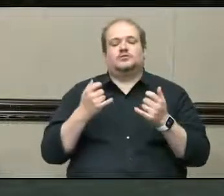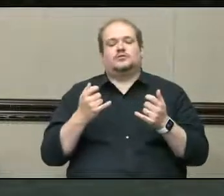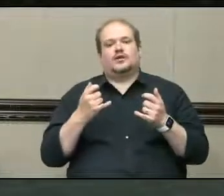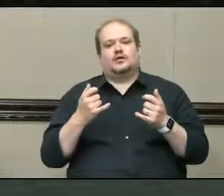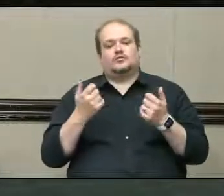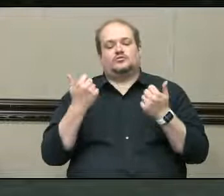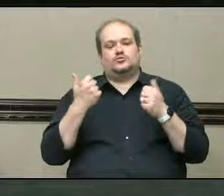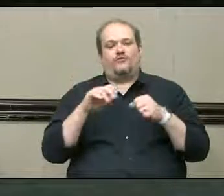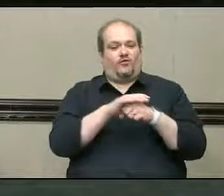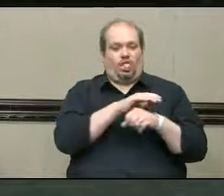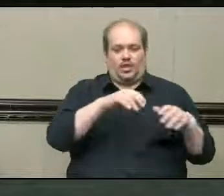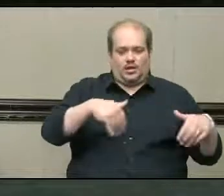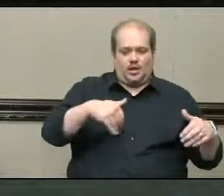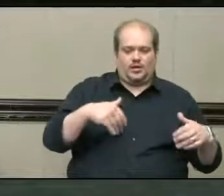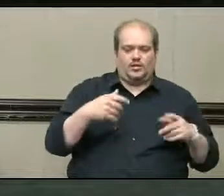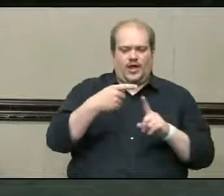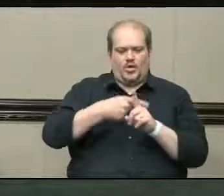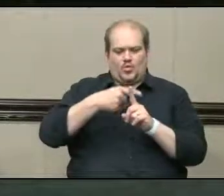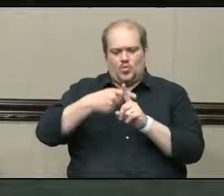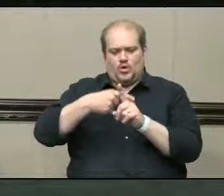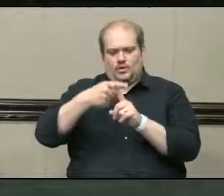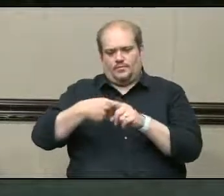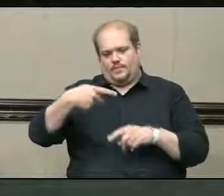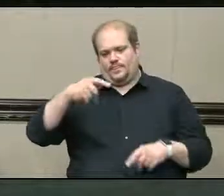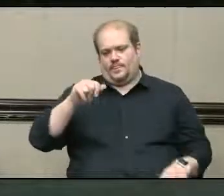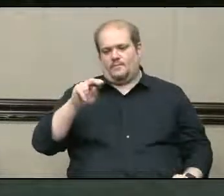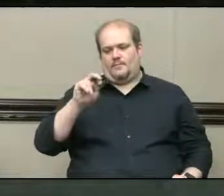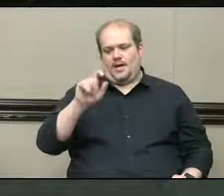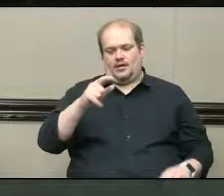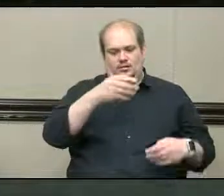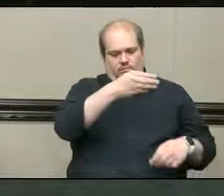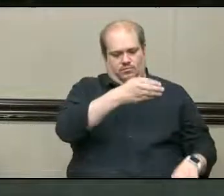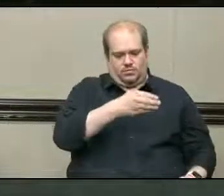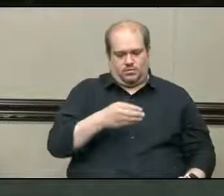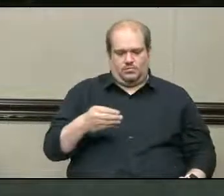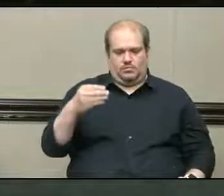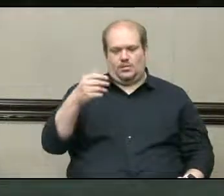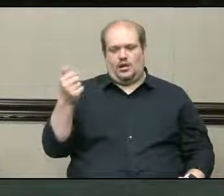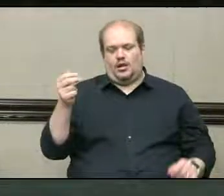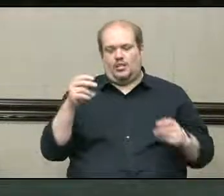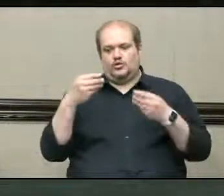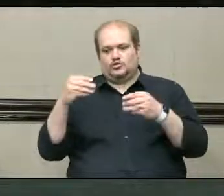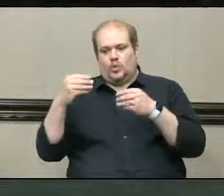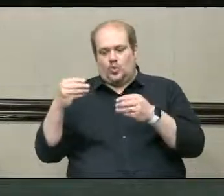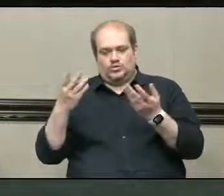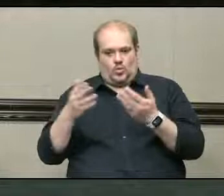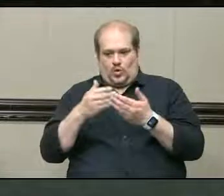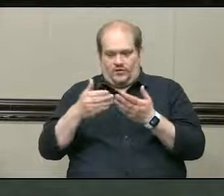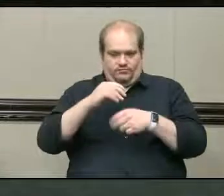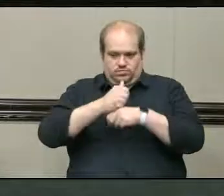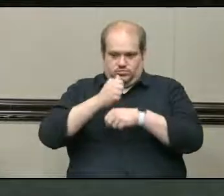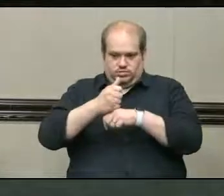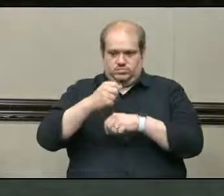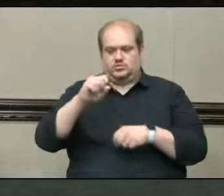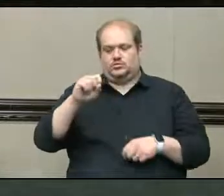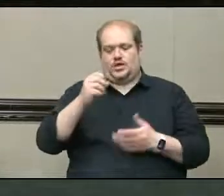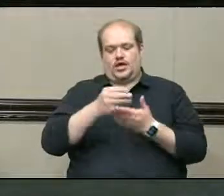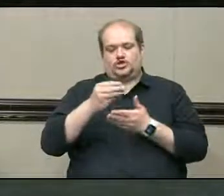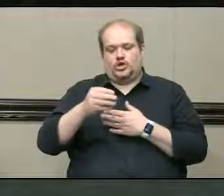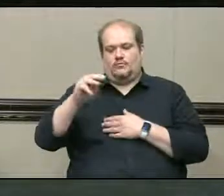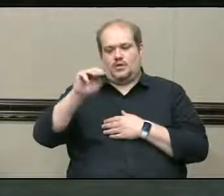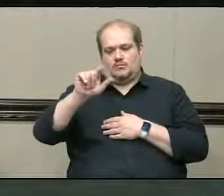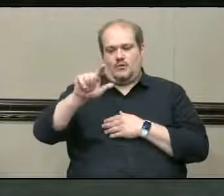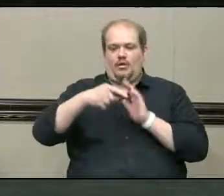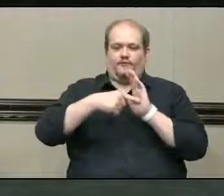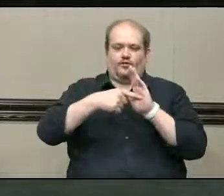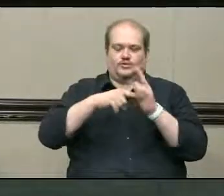is they're looking to come in and rent these panels out so these other entities that are coming in, a shopping mall or